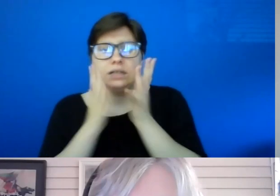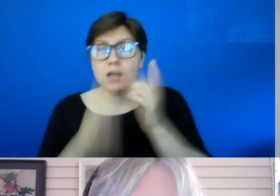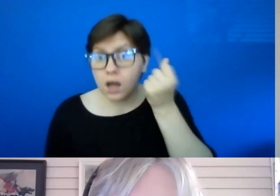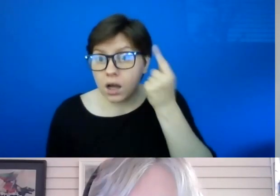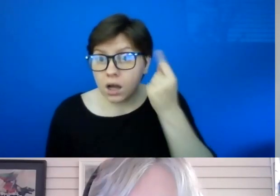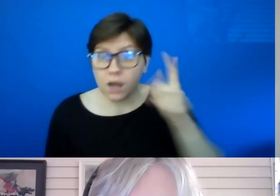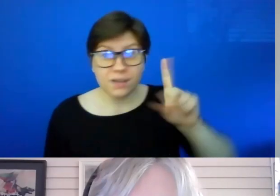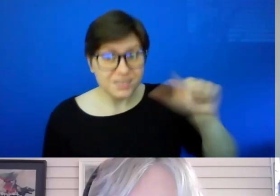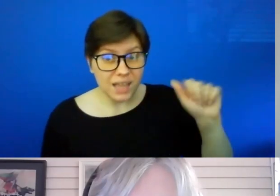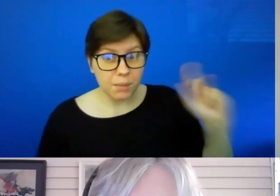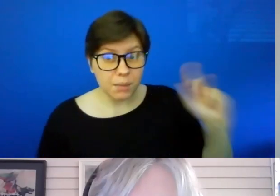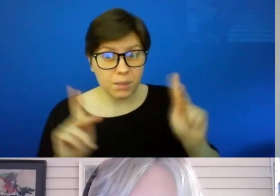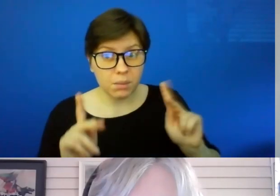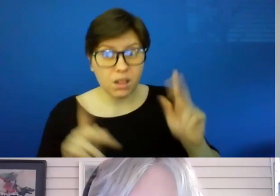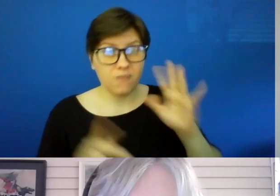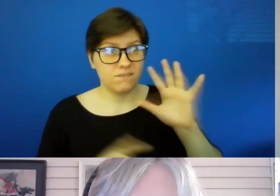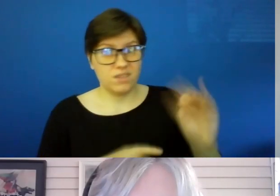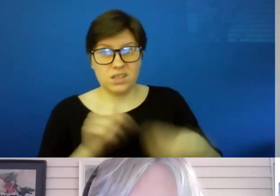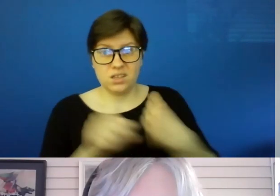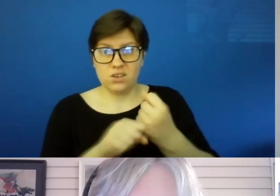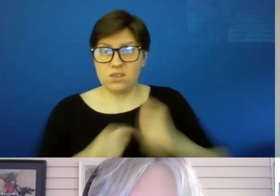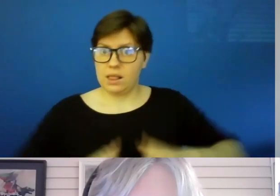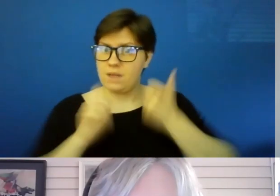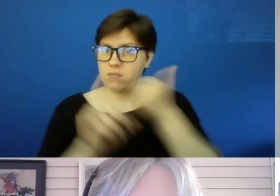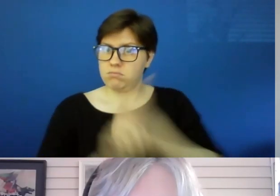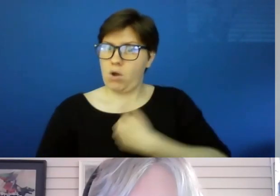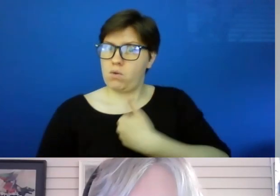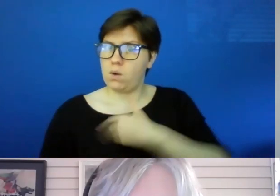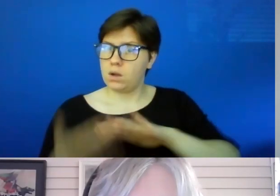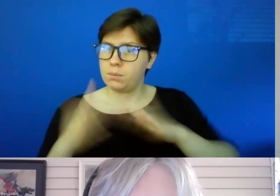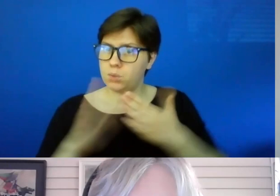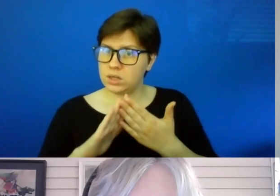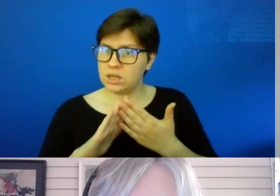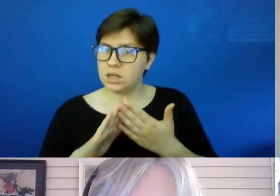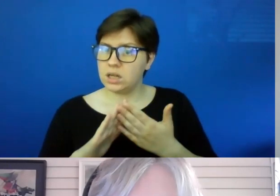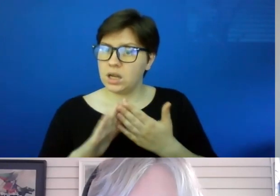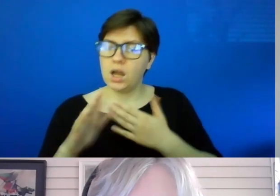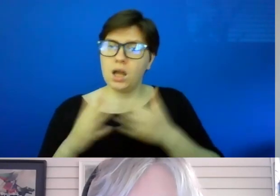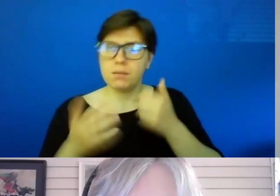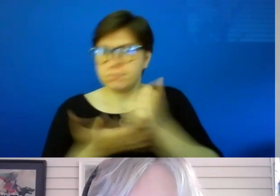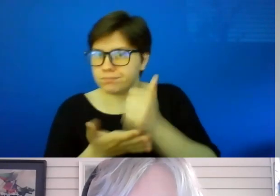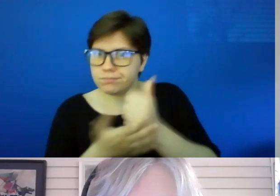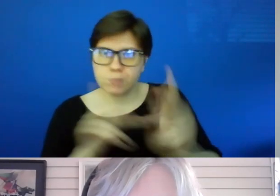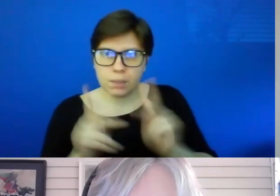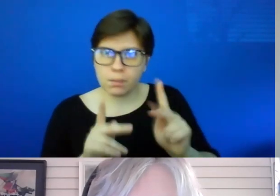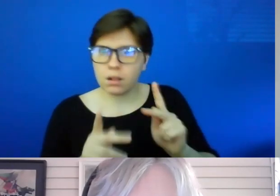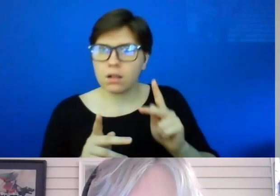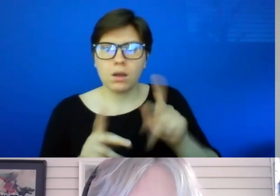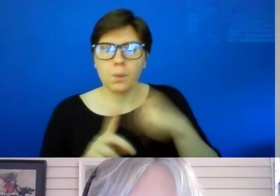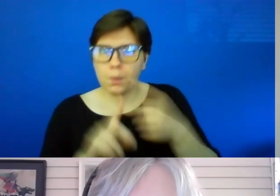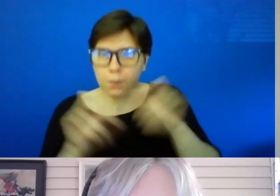been living on our own in the community and directing people to the extent we can of how to deal with